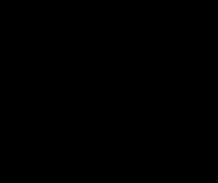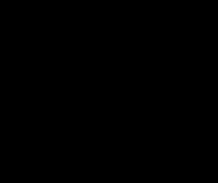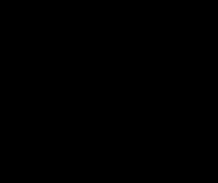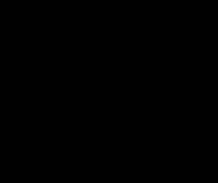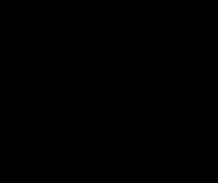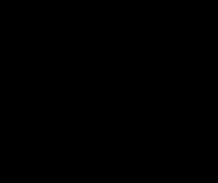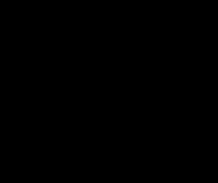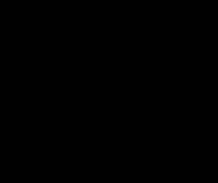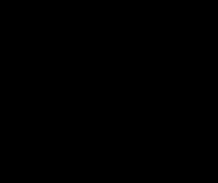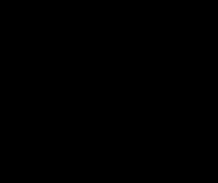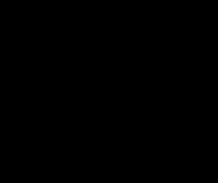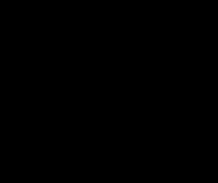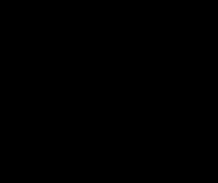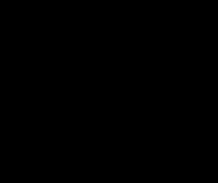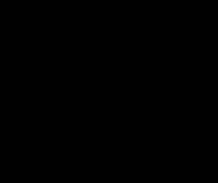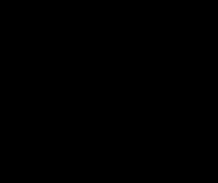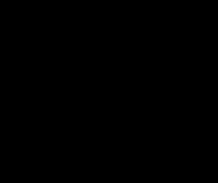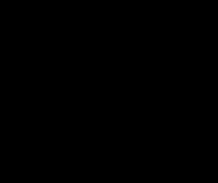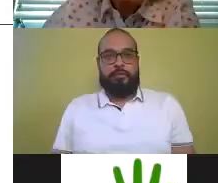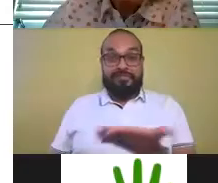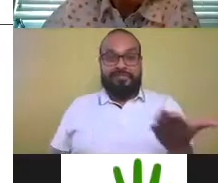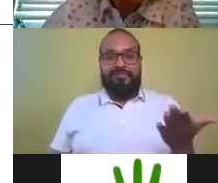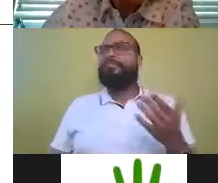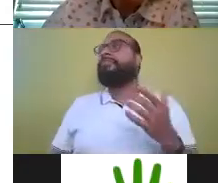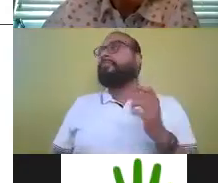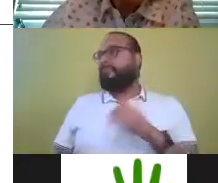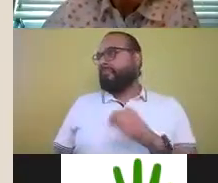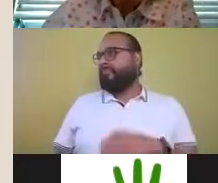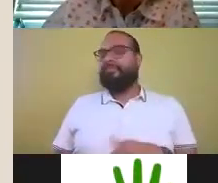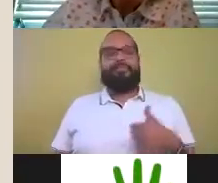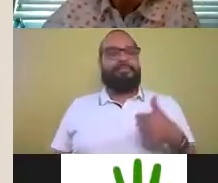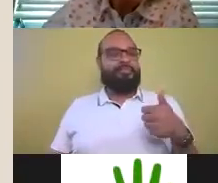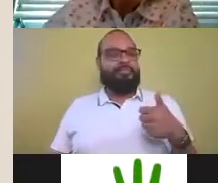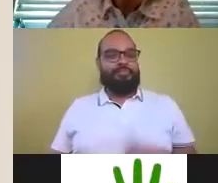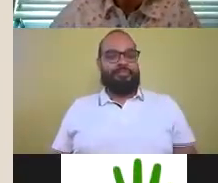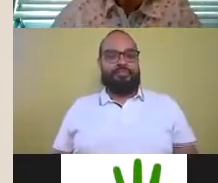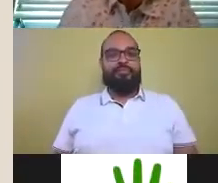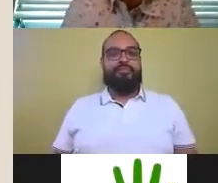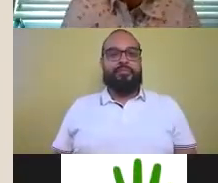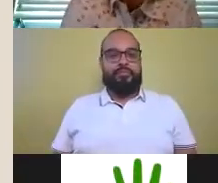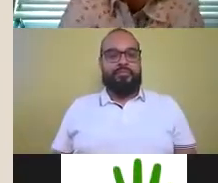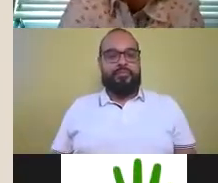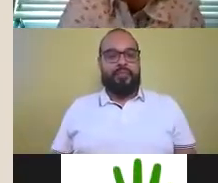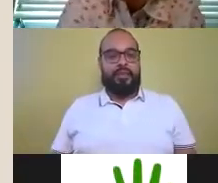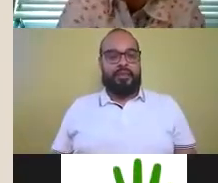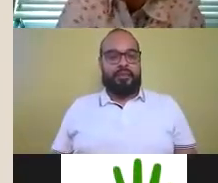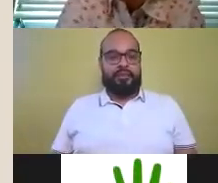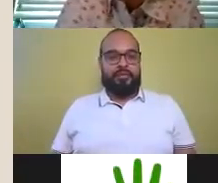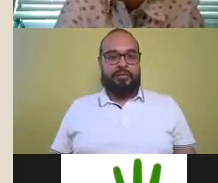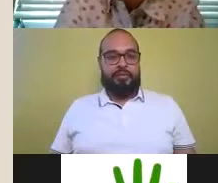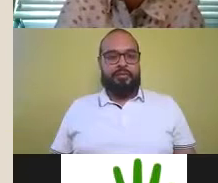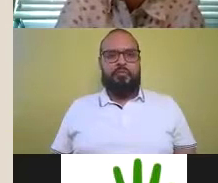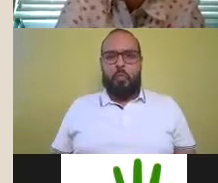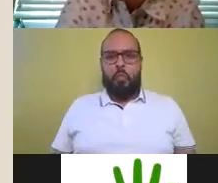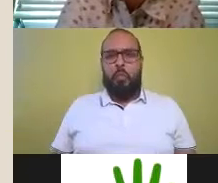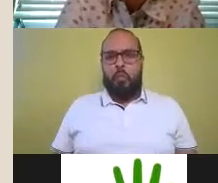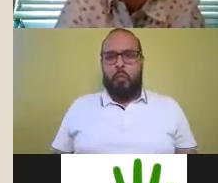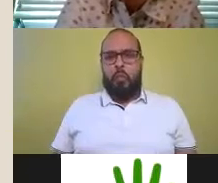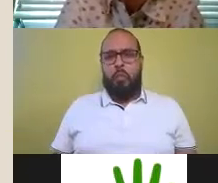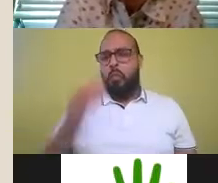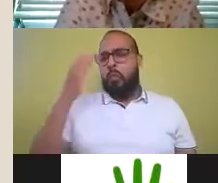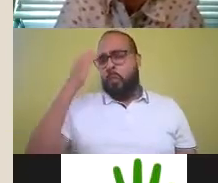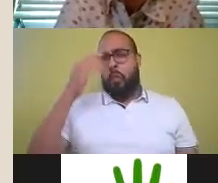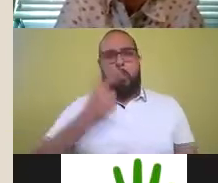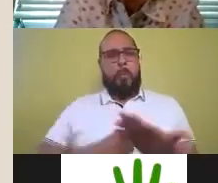Okay, are we seeing that? Yes. Great. So yes, so when we talk about our senses, it's interesting because